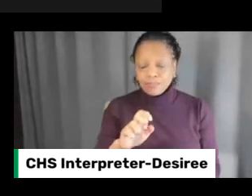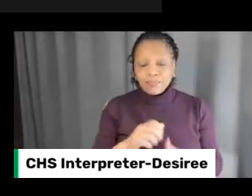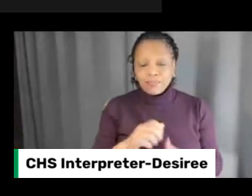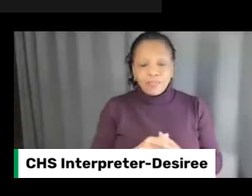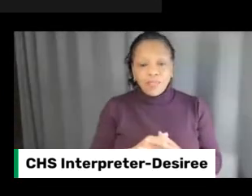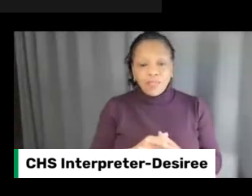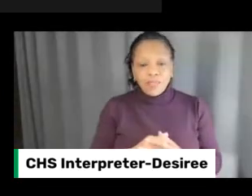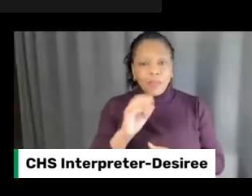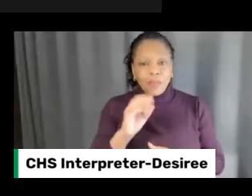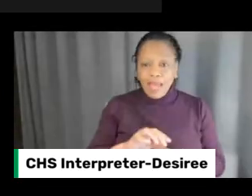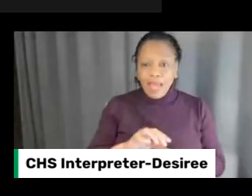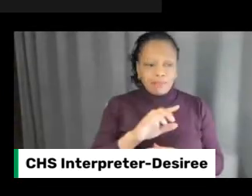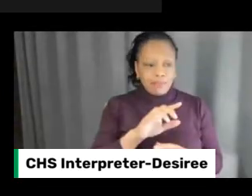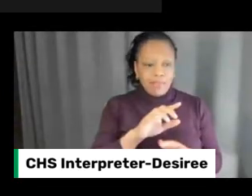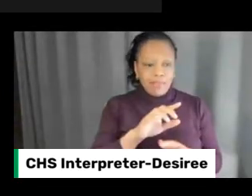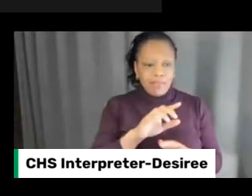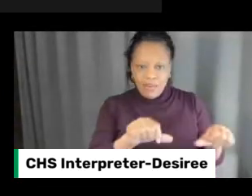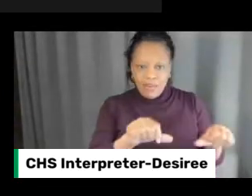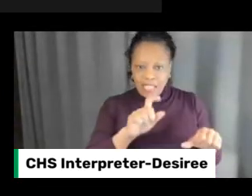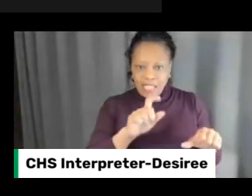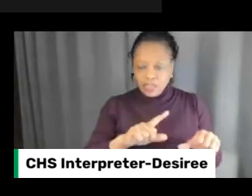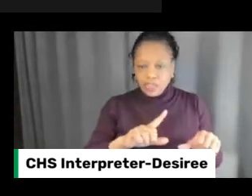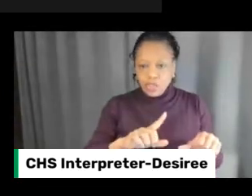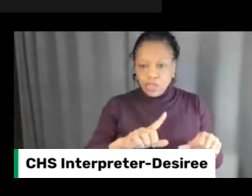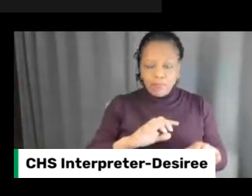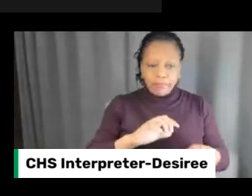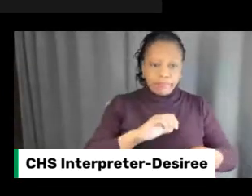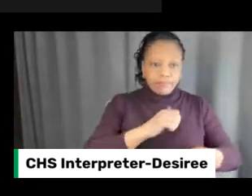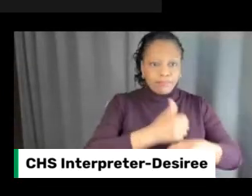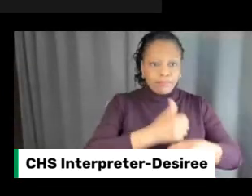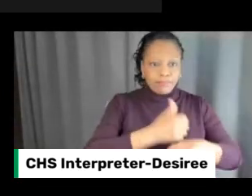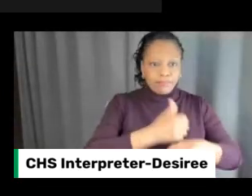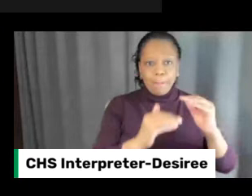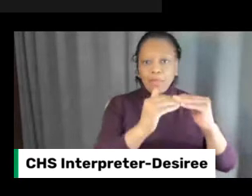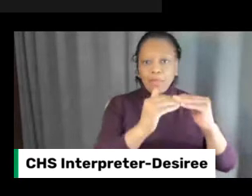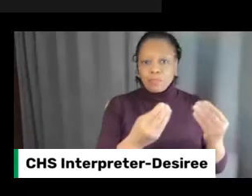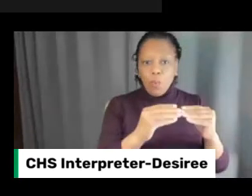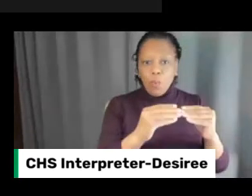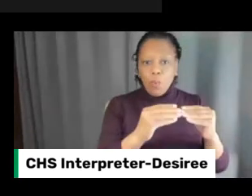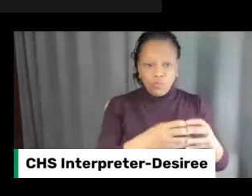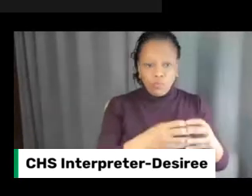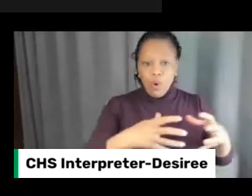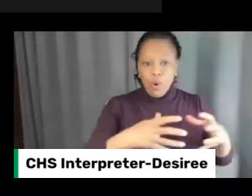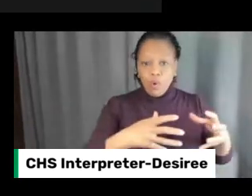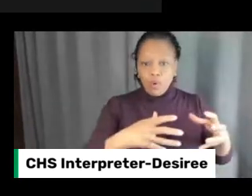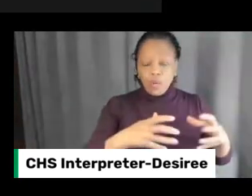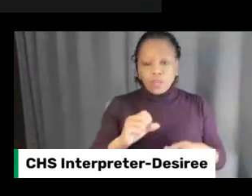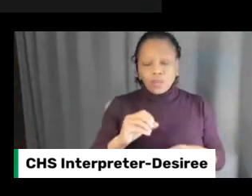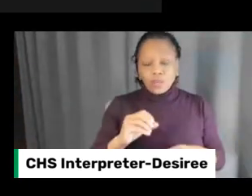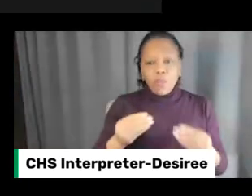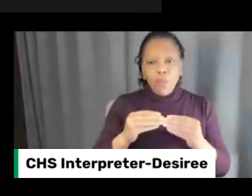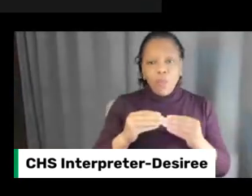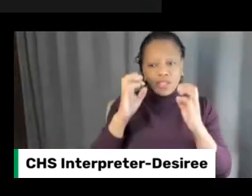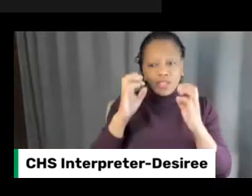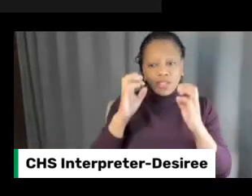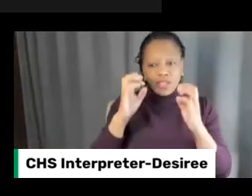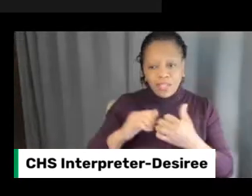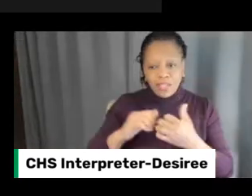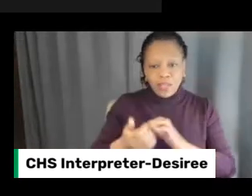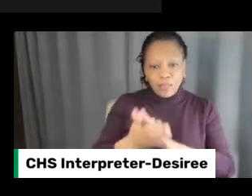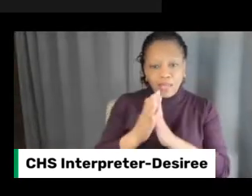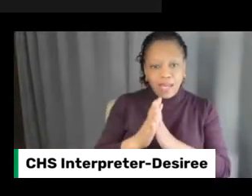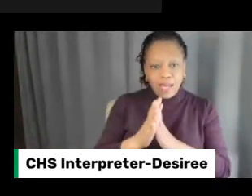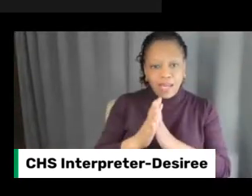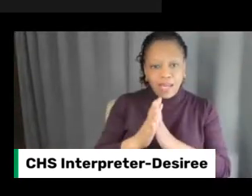be built up. So more technical assistance and support are needed to navigate how to become a vendor or a subcontractor